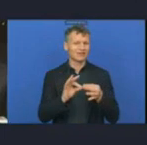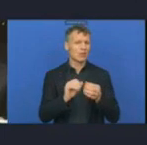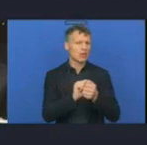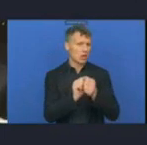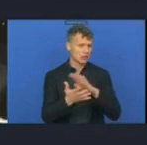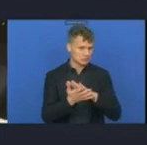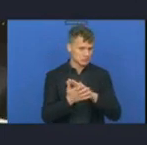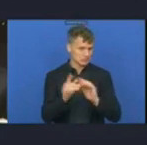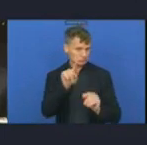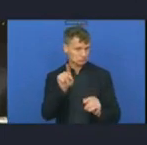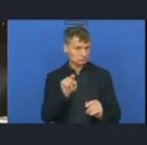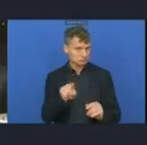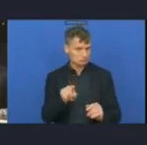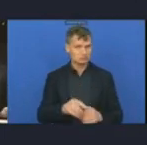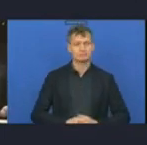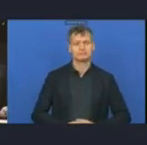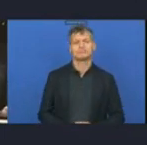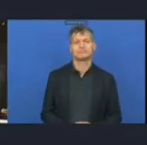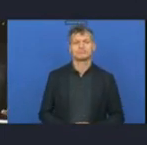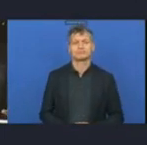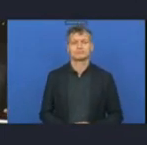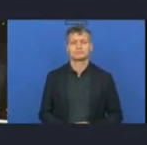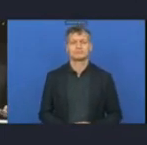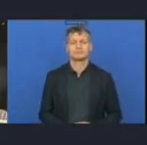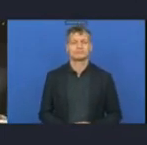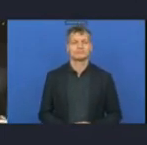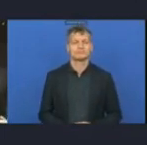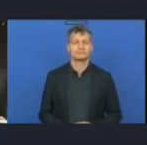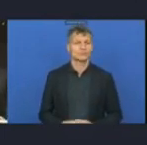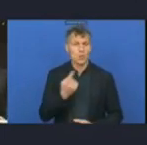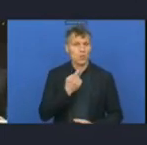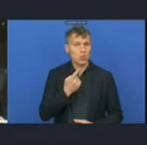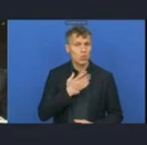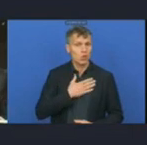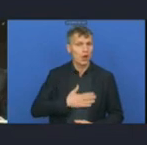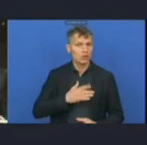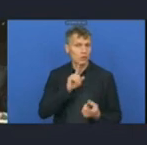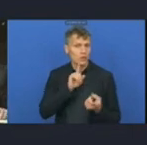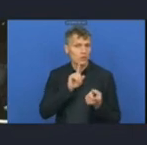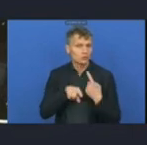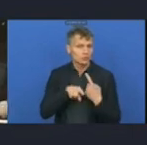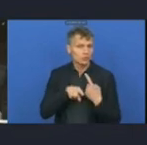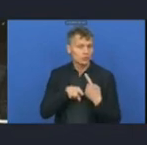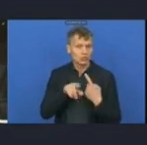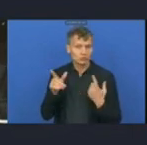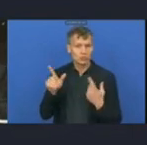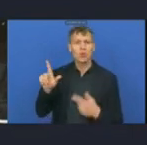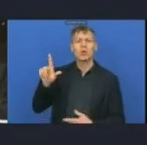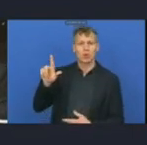to intervene on this? Luciano? Or Gael? Luciano, please.